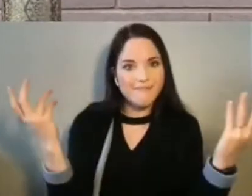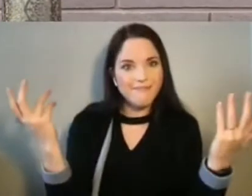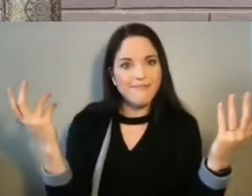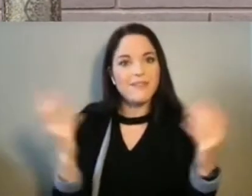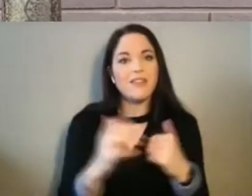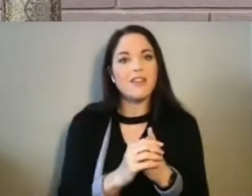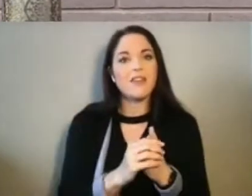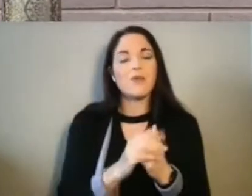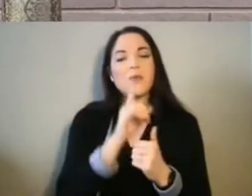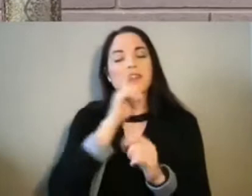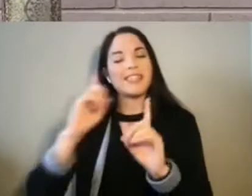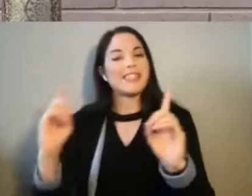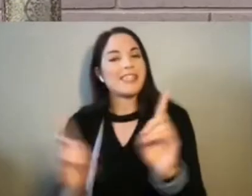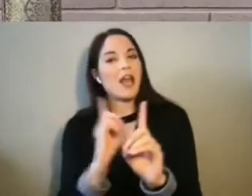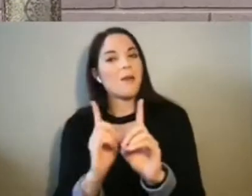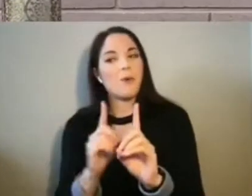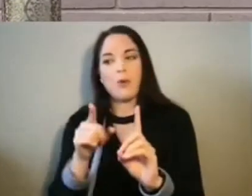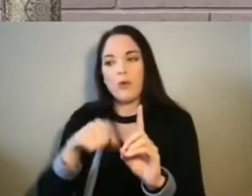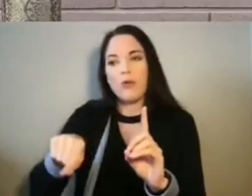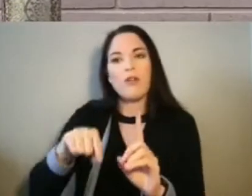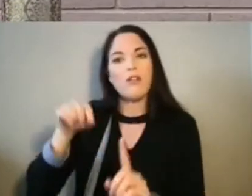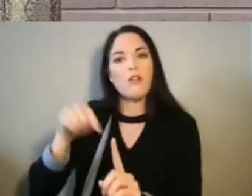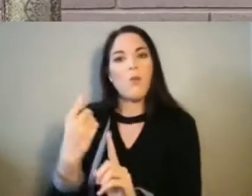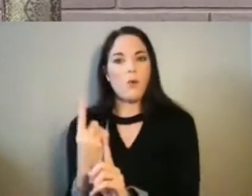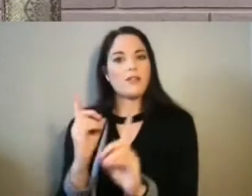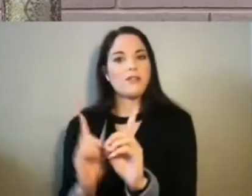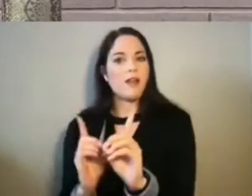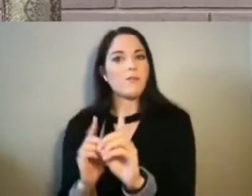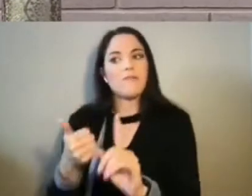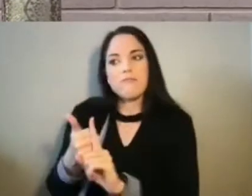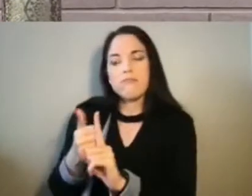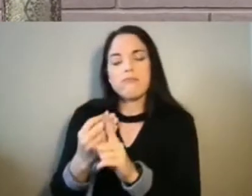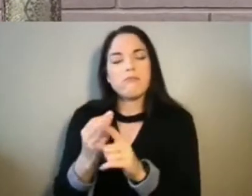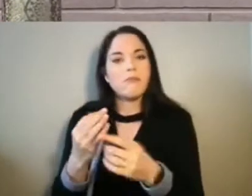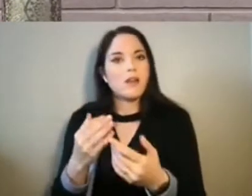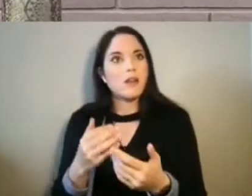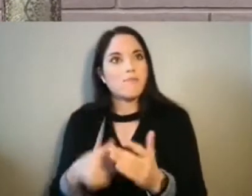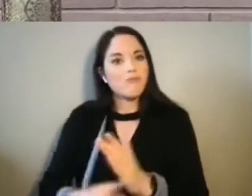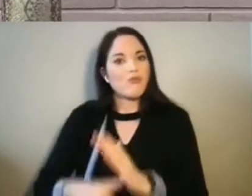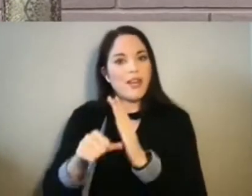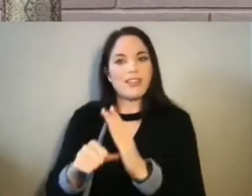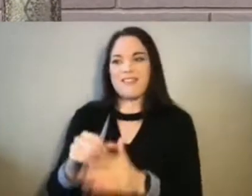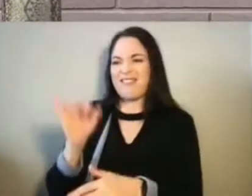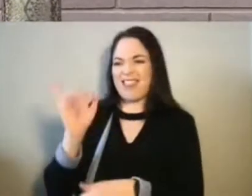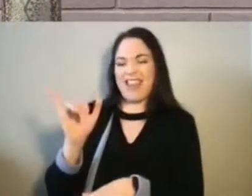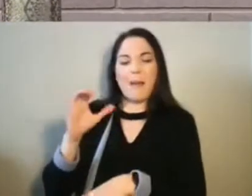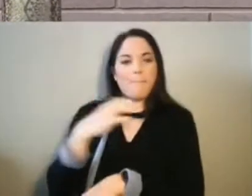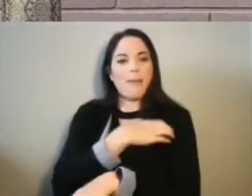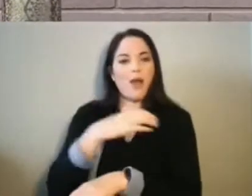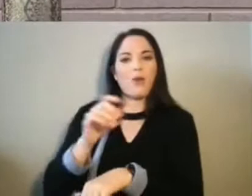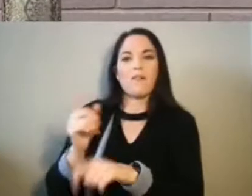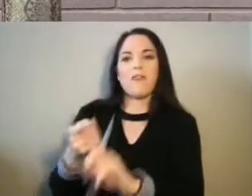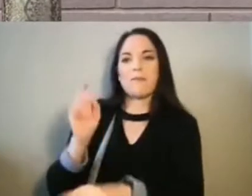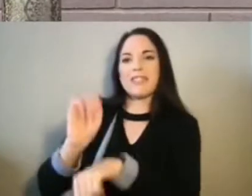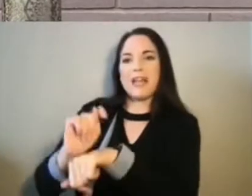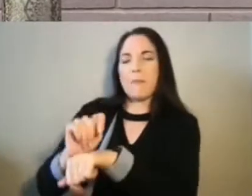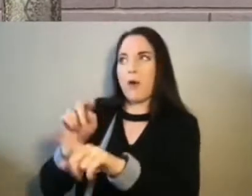Rome's oppressive power was suffocating the life out of the people. Rome ruled by power of the